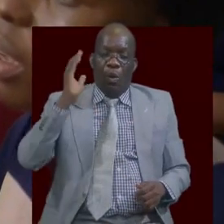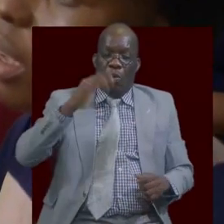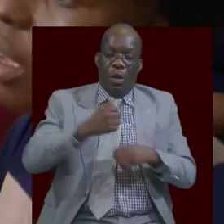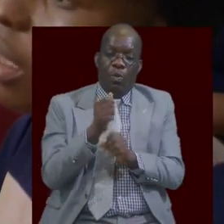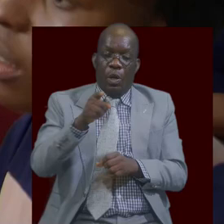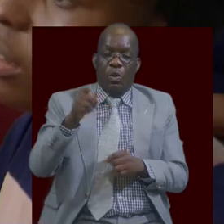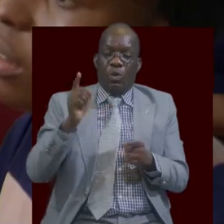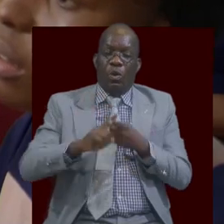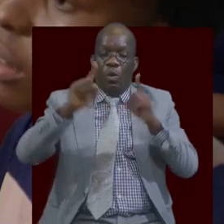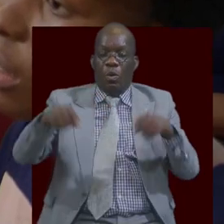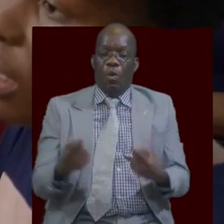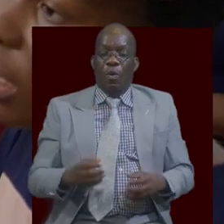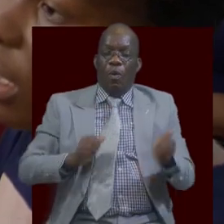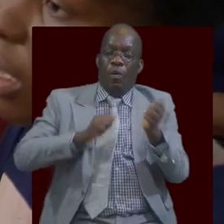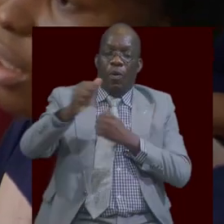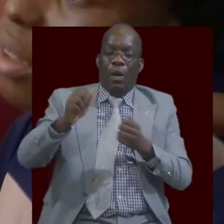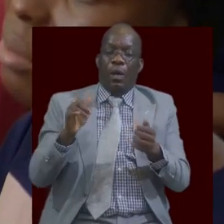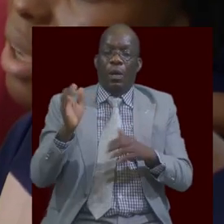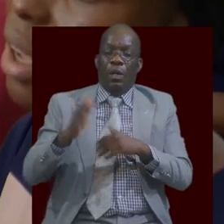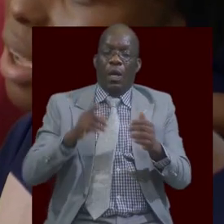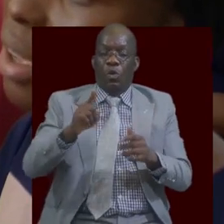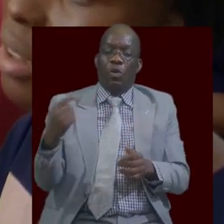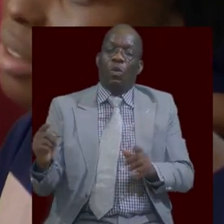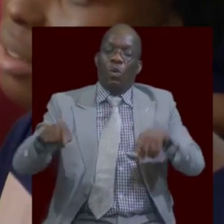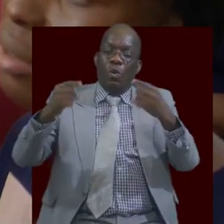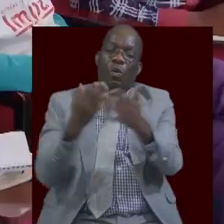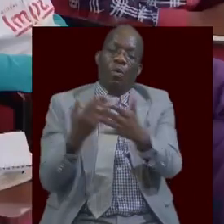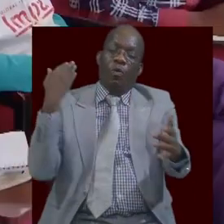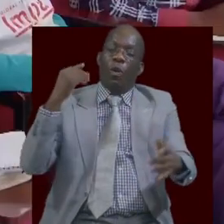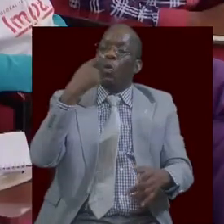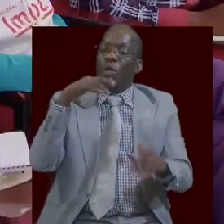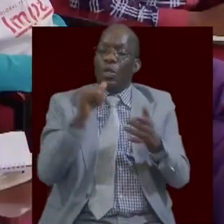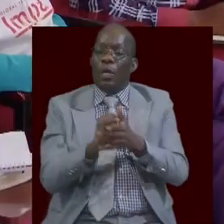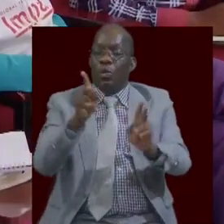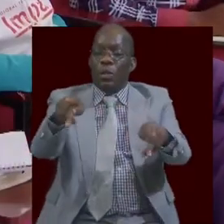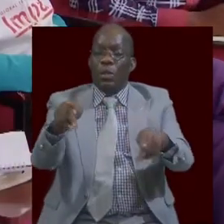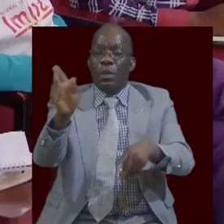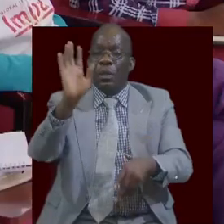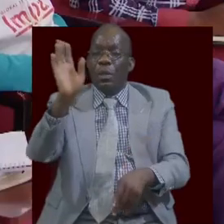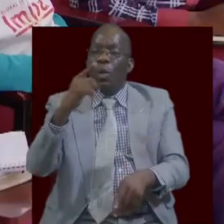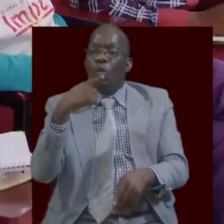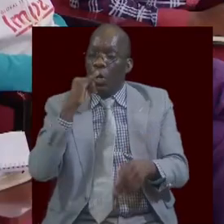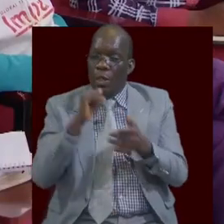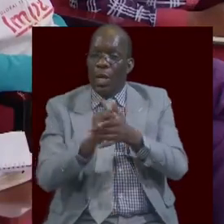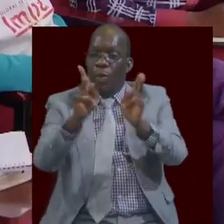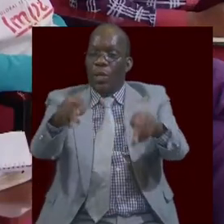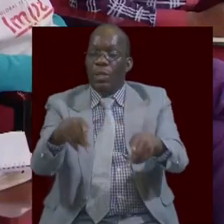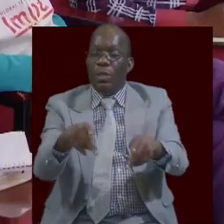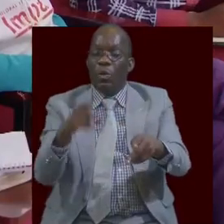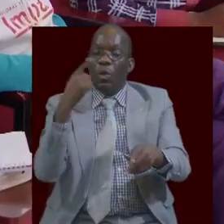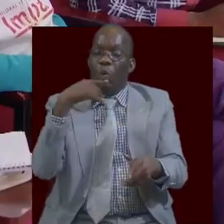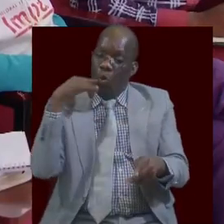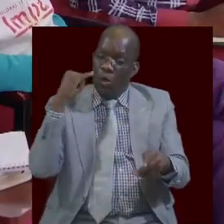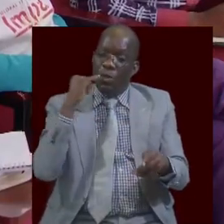have ever gone in Jesus' name. Who is that? Who is that? I said, who is